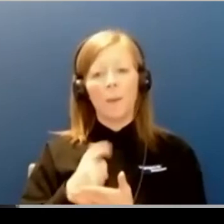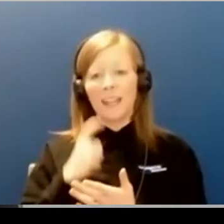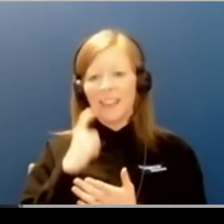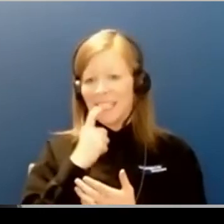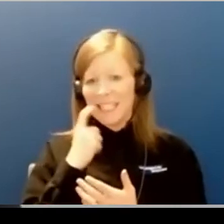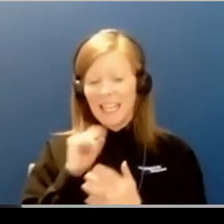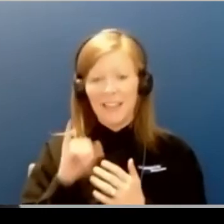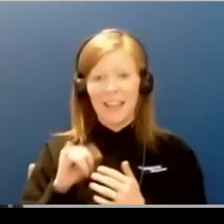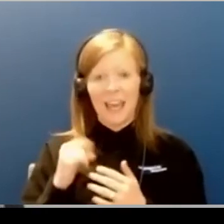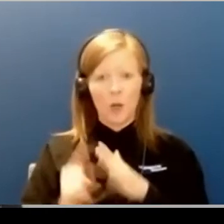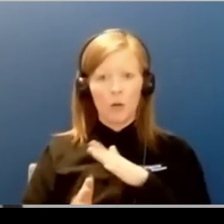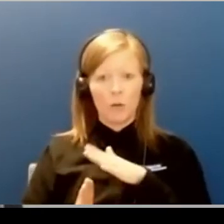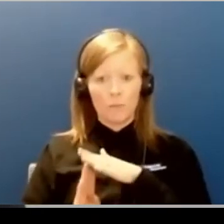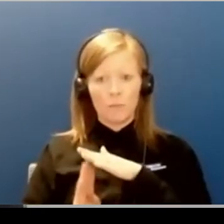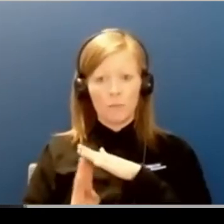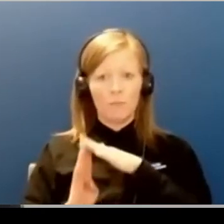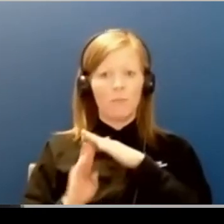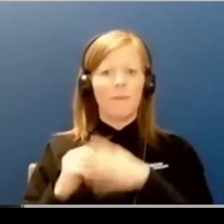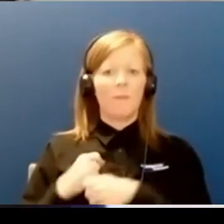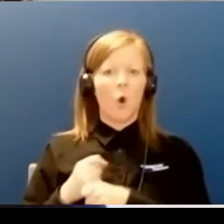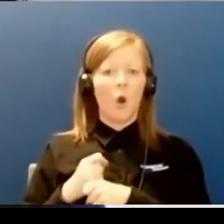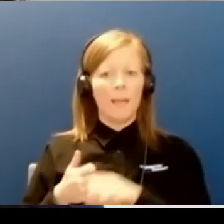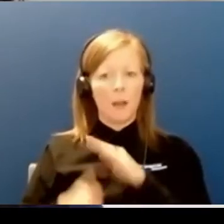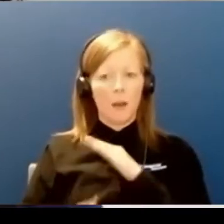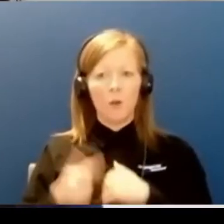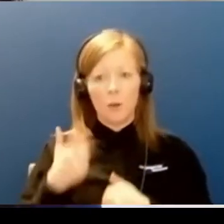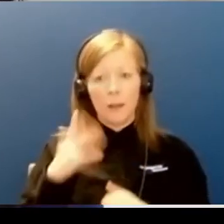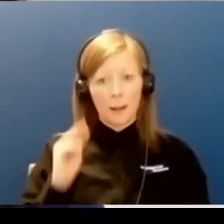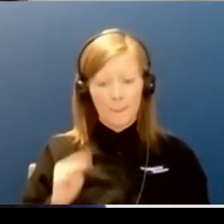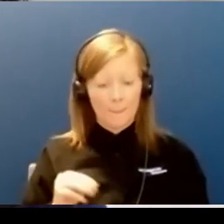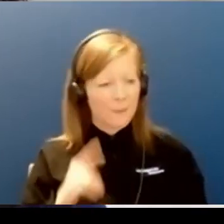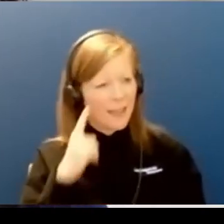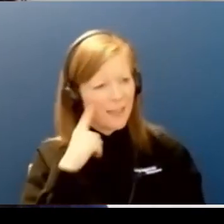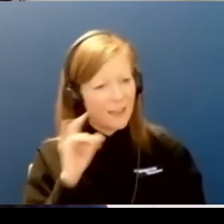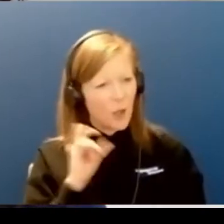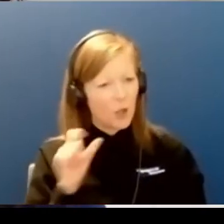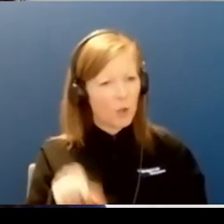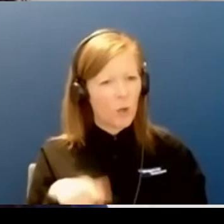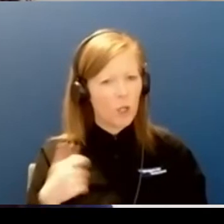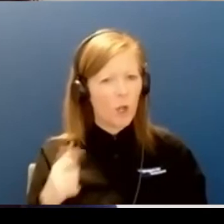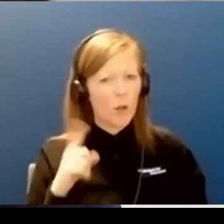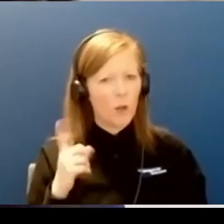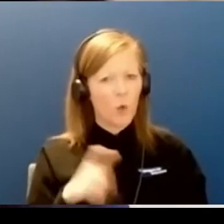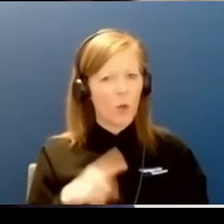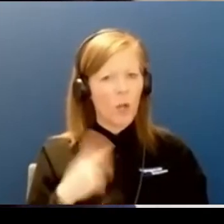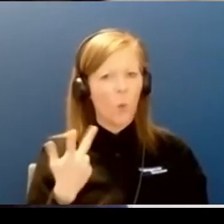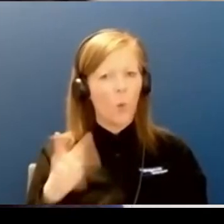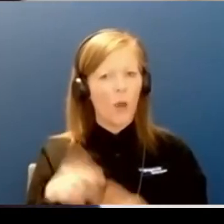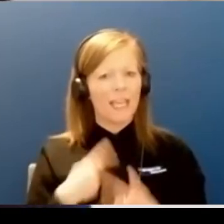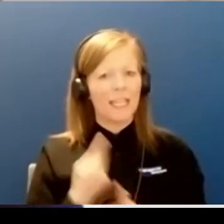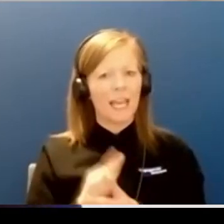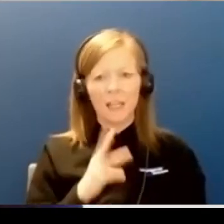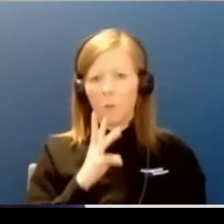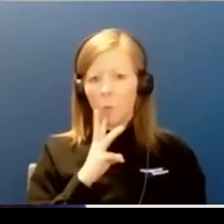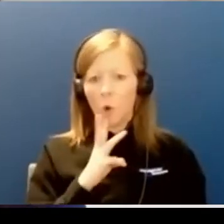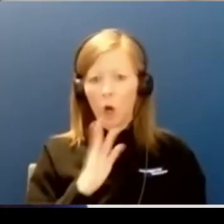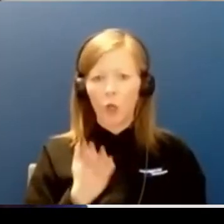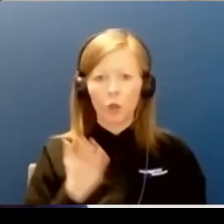this time. All right, and I think there was also a question about what kind of water is